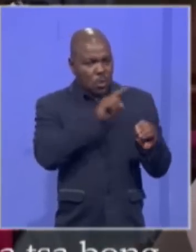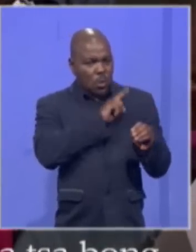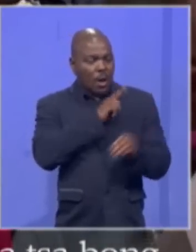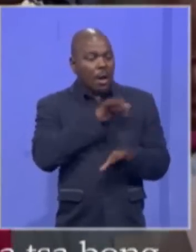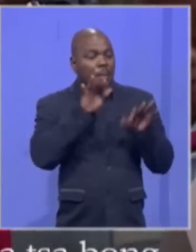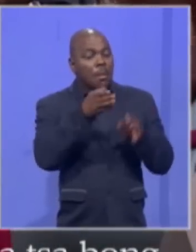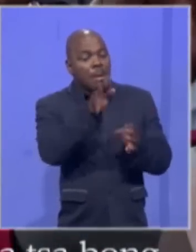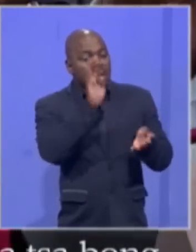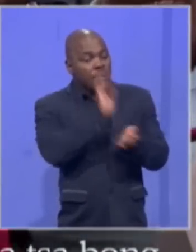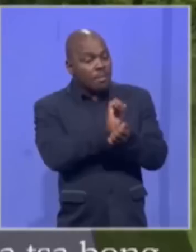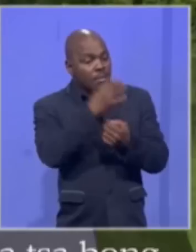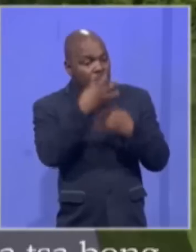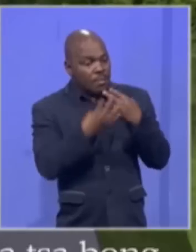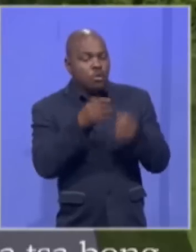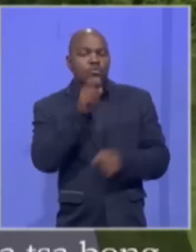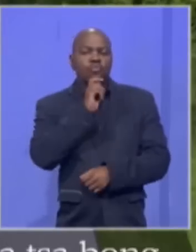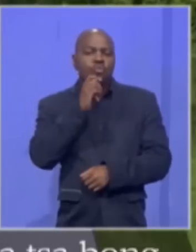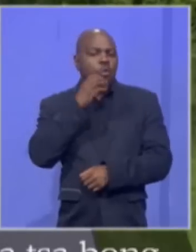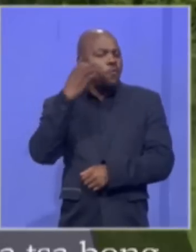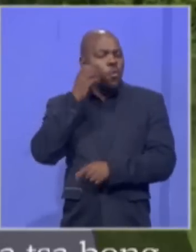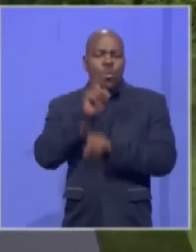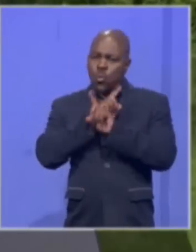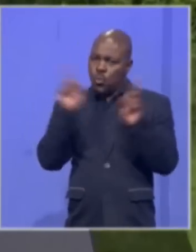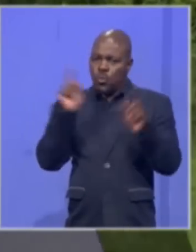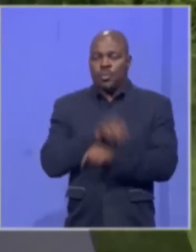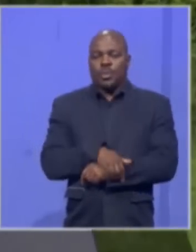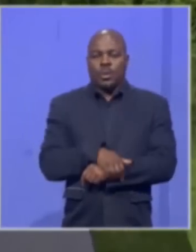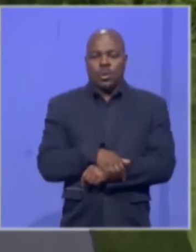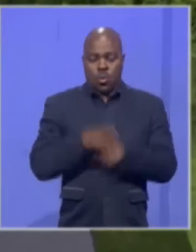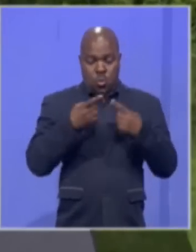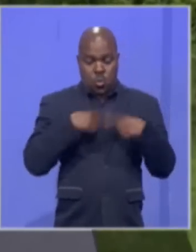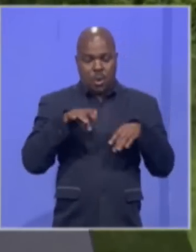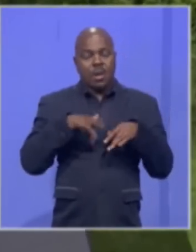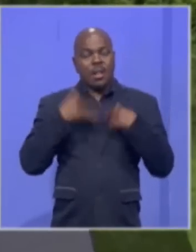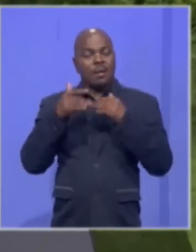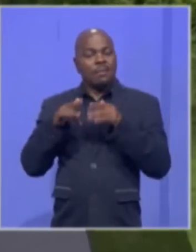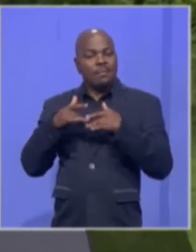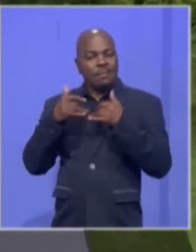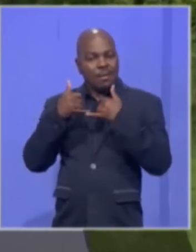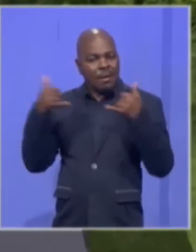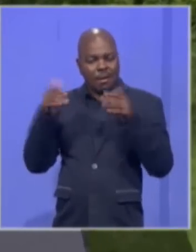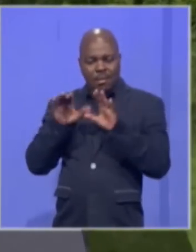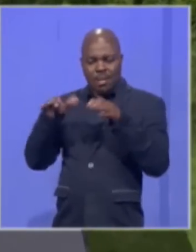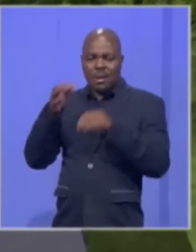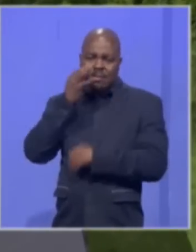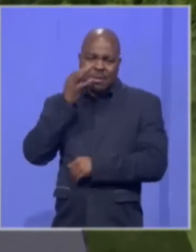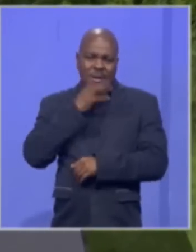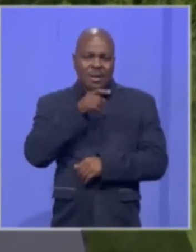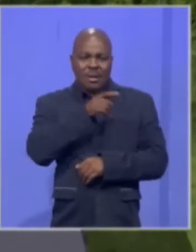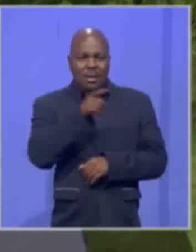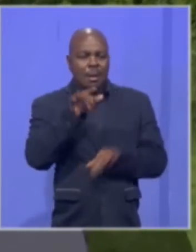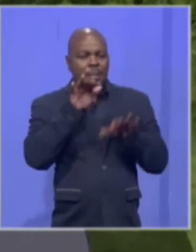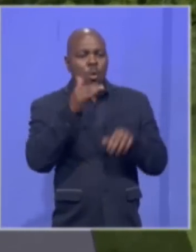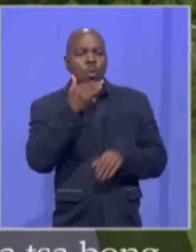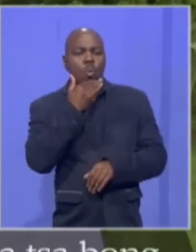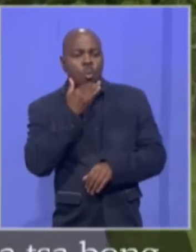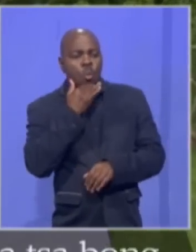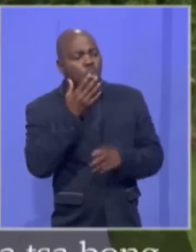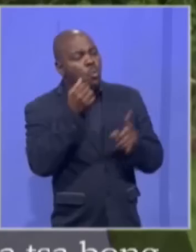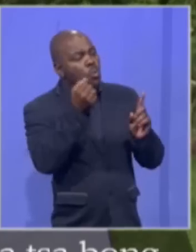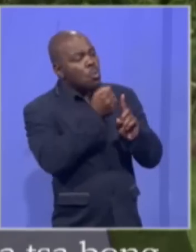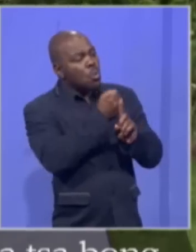diselula founu. We are demanding as Lifeline that correctional services come on board when perpetrators of gender-based violence has been